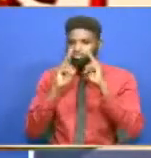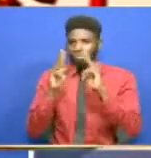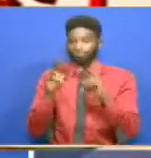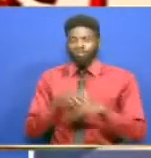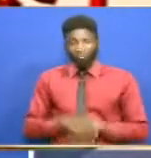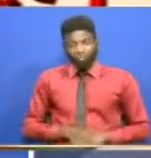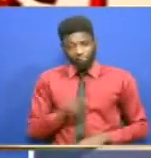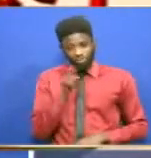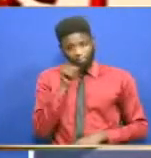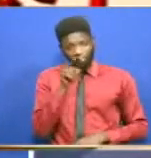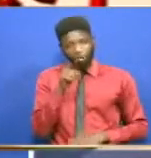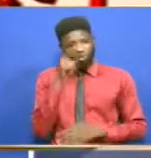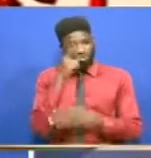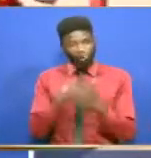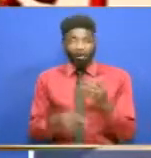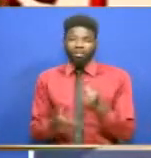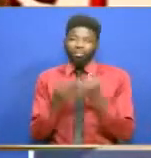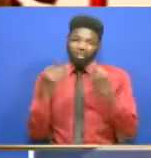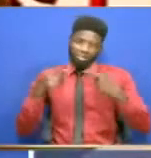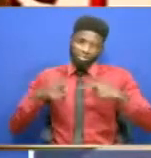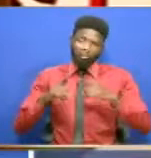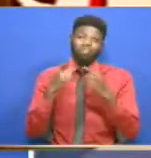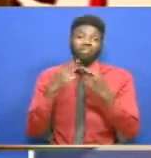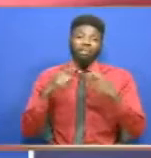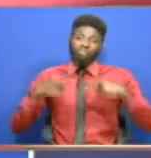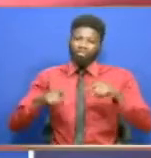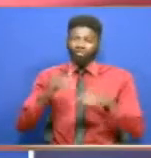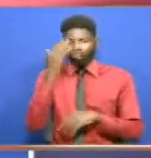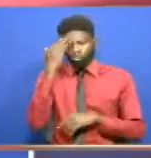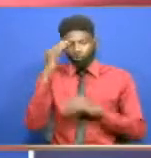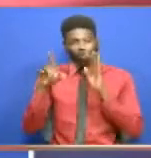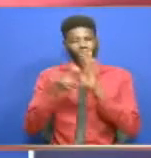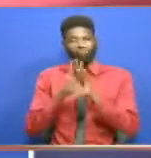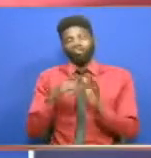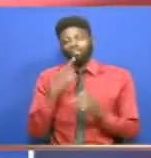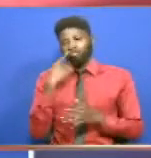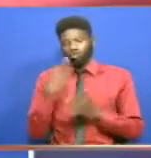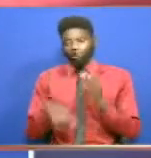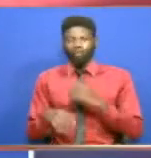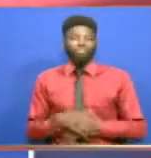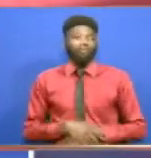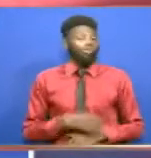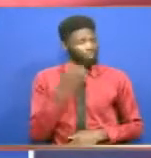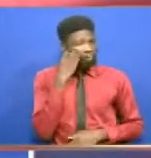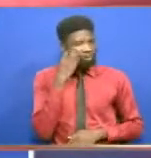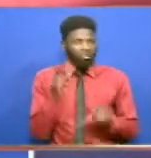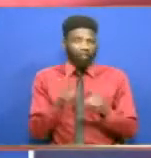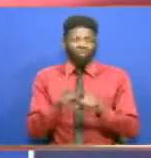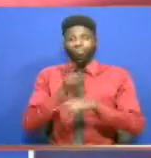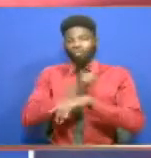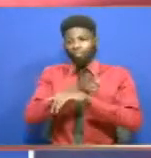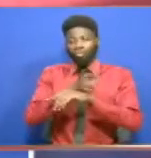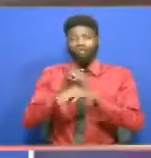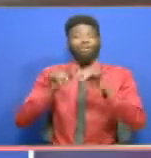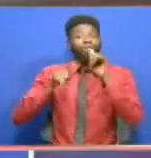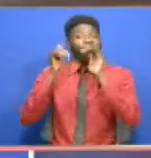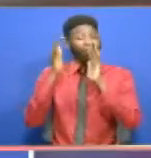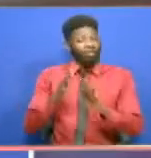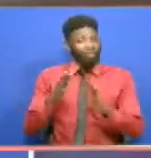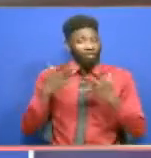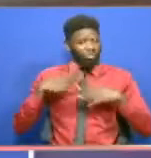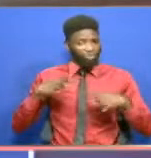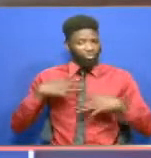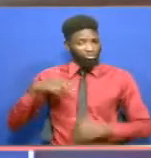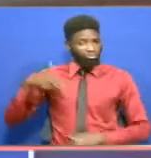That is what will help you, but you know what the law is. Matiang'i pia alitoa onyo kali kwa raia wa kigeni humu nchini walio